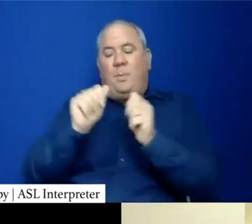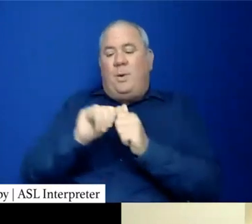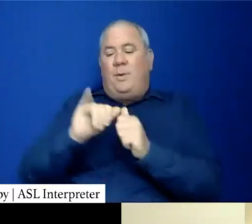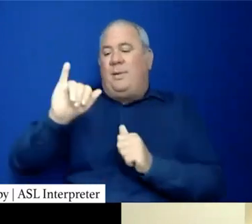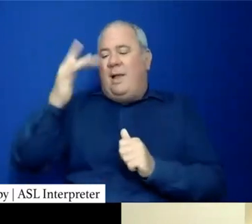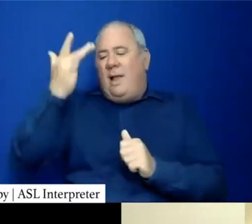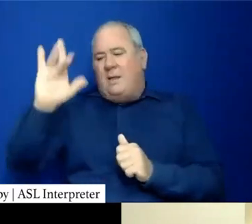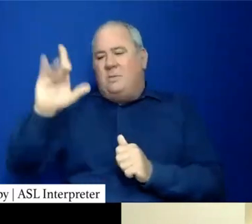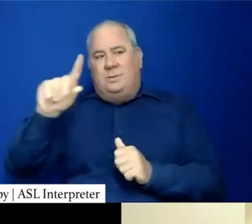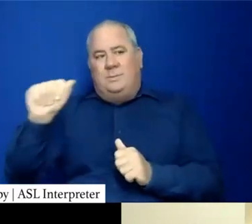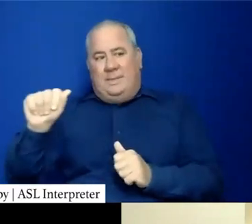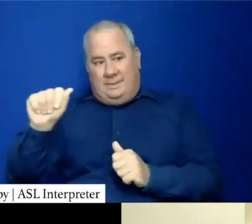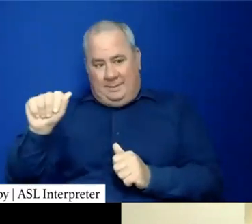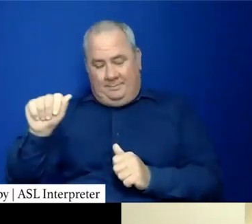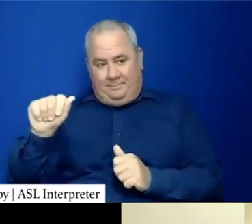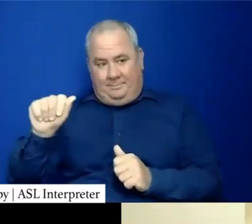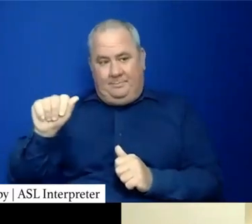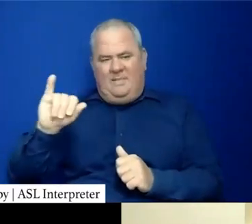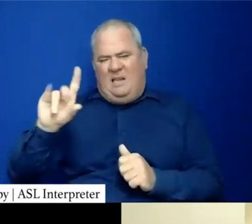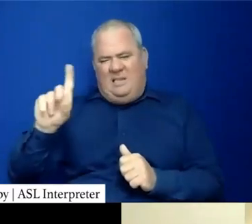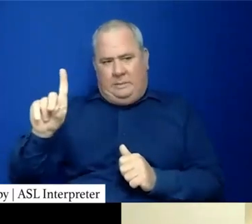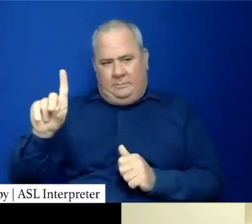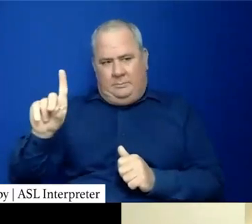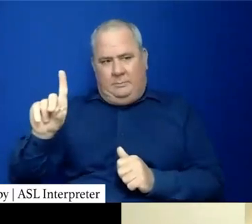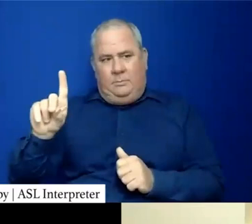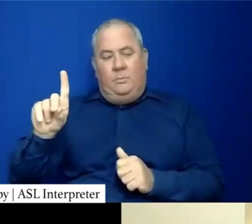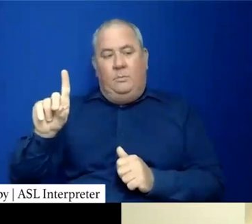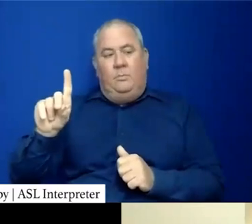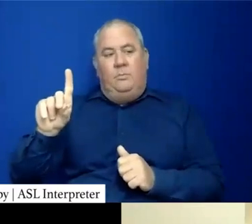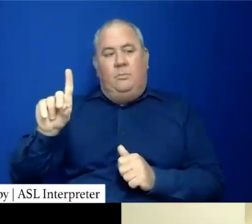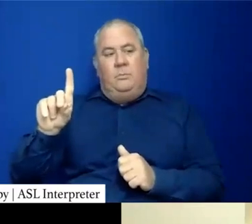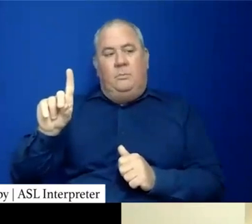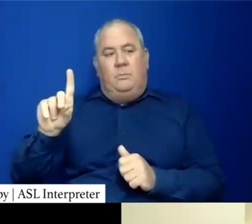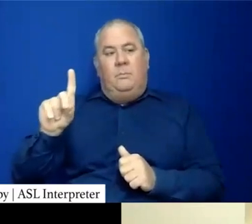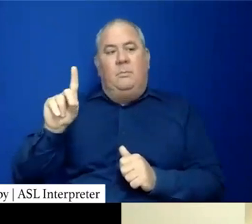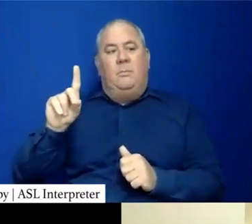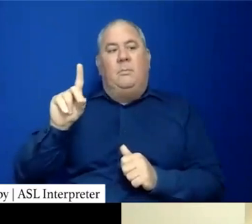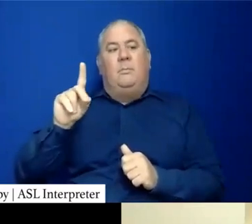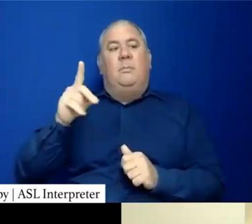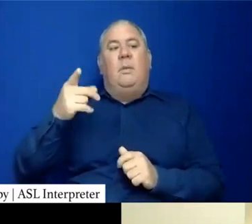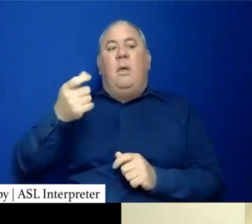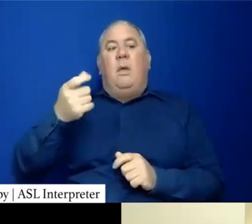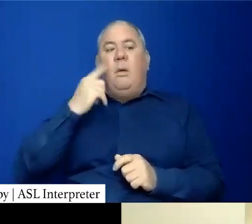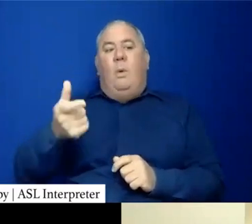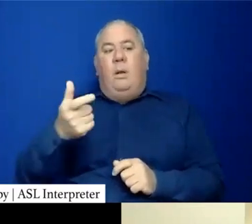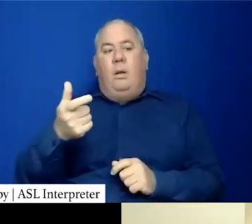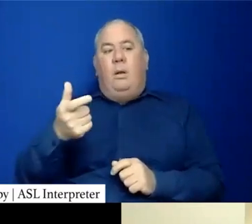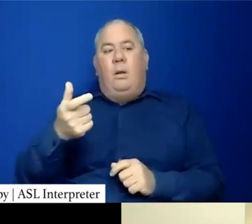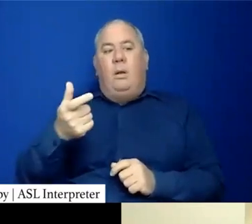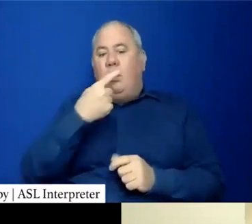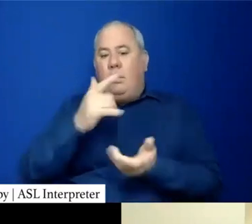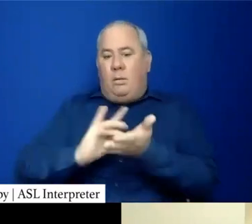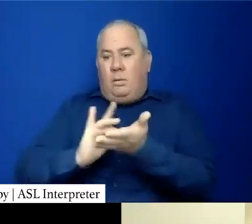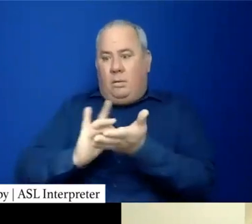oatmeal. Just to see what would happen. And, you know, we have a